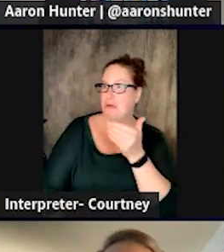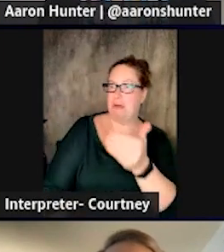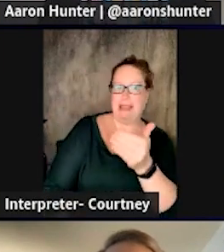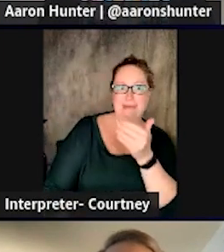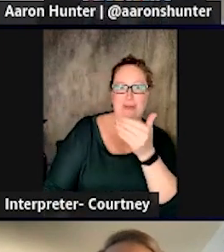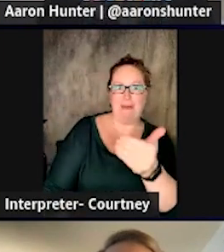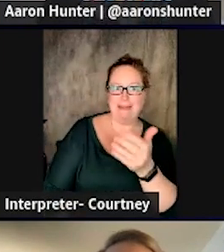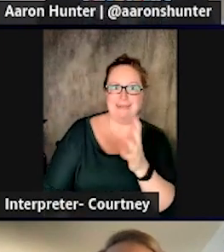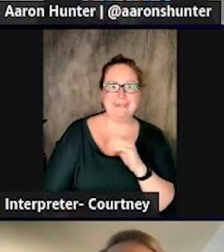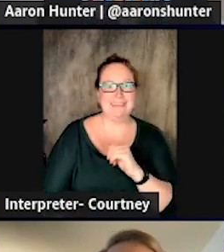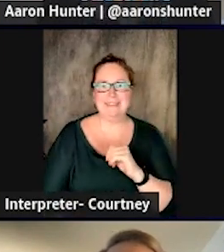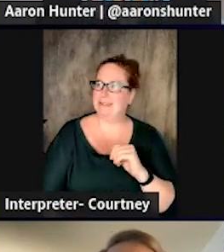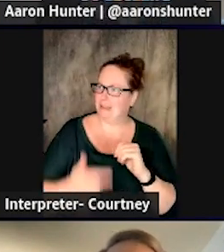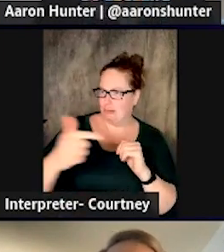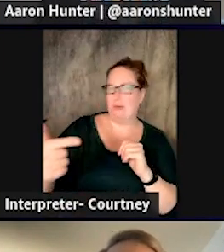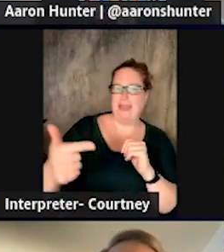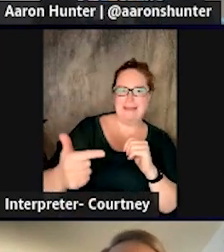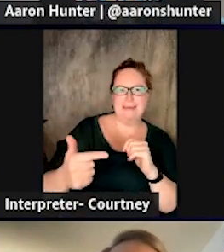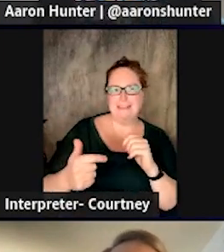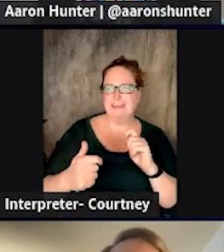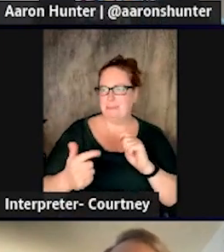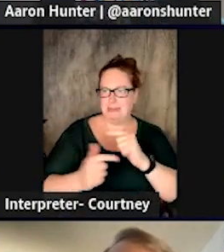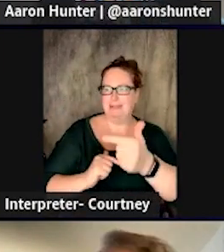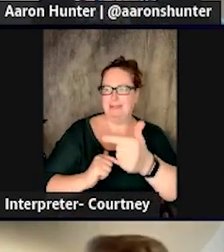chime in. Oh, no, you go ahead. We can do this all day.